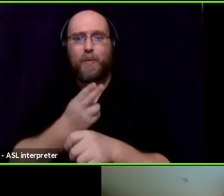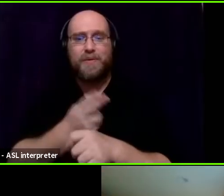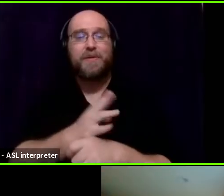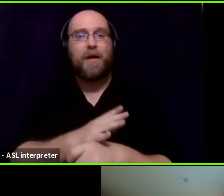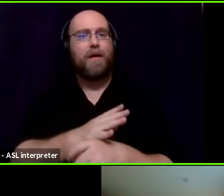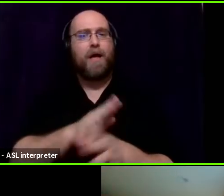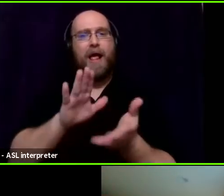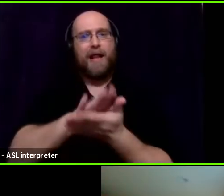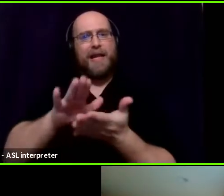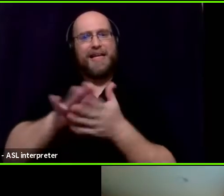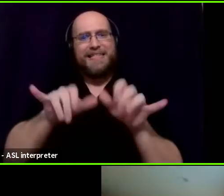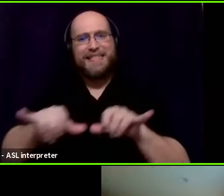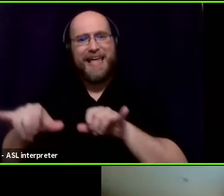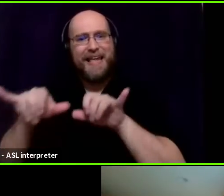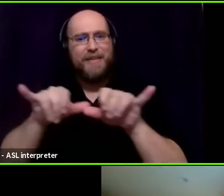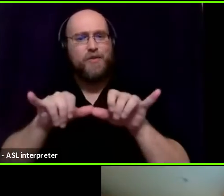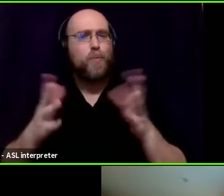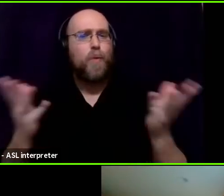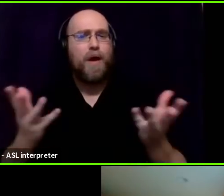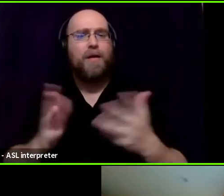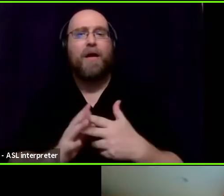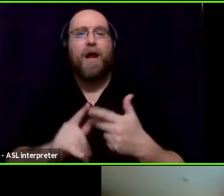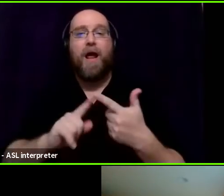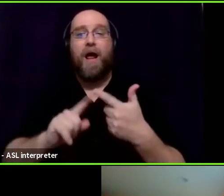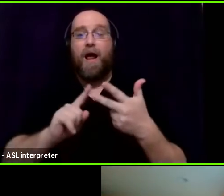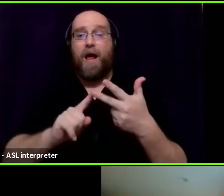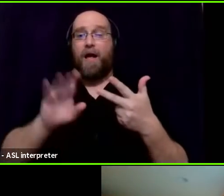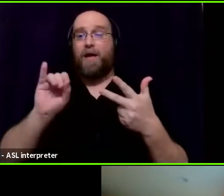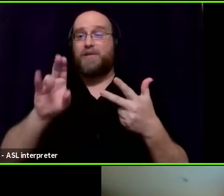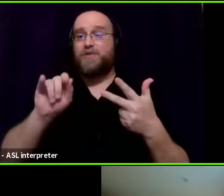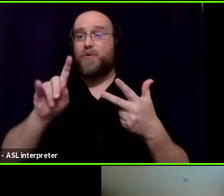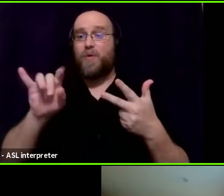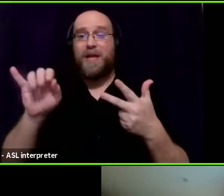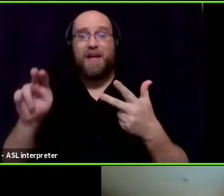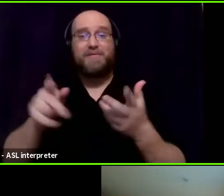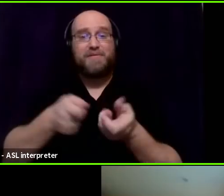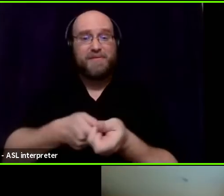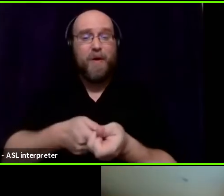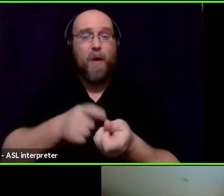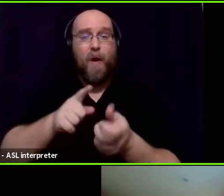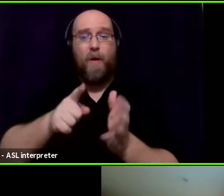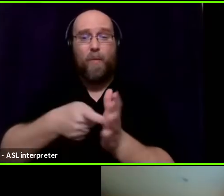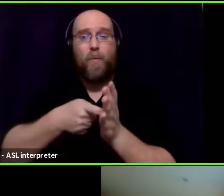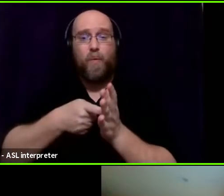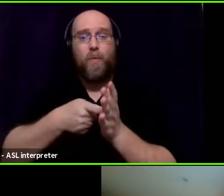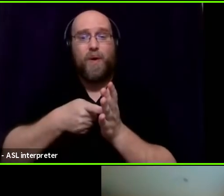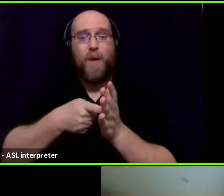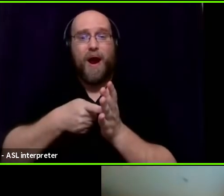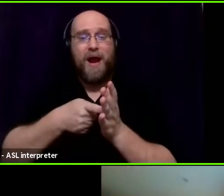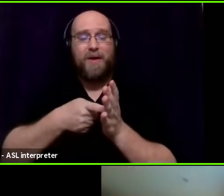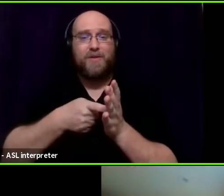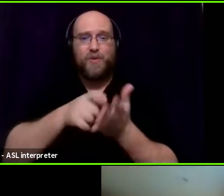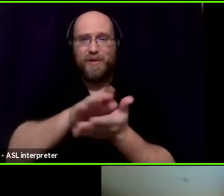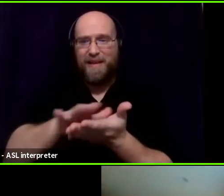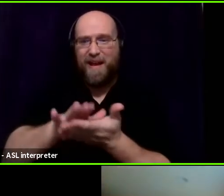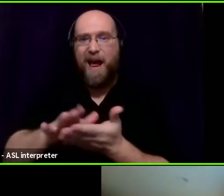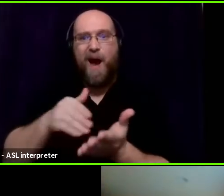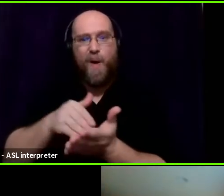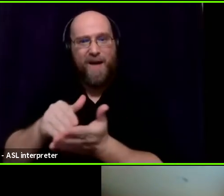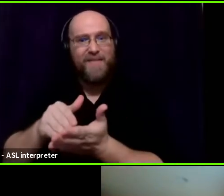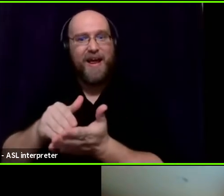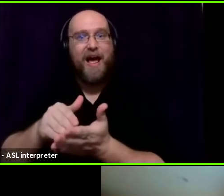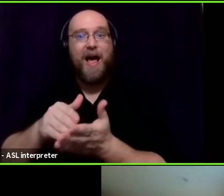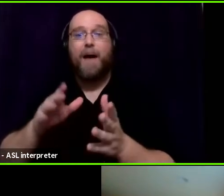cleaning and sanitizing the buildings? Are they expected to clean the isolation rooms? How often will bathrooms and hallways need to be sanitized? Those